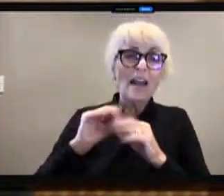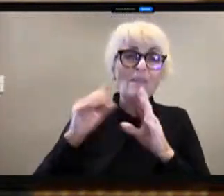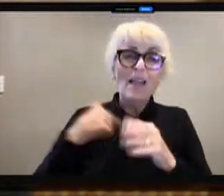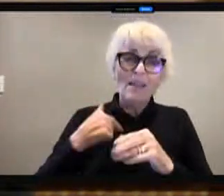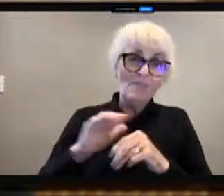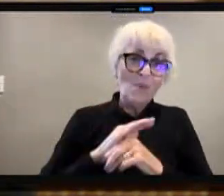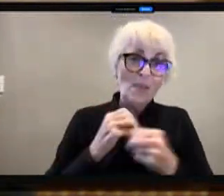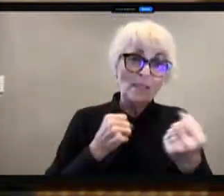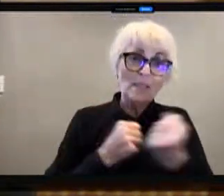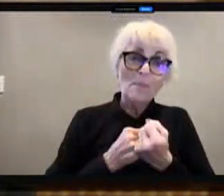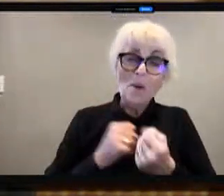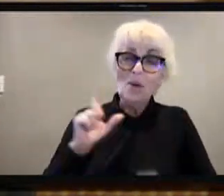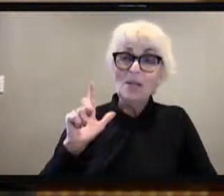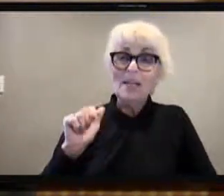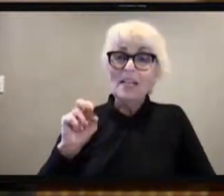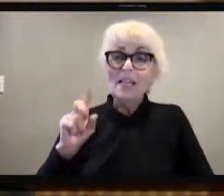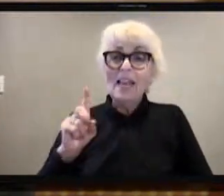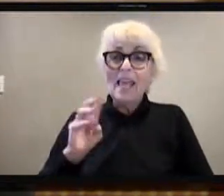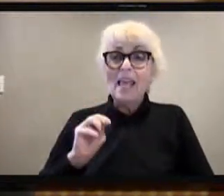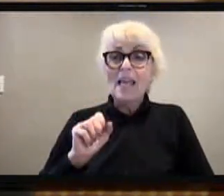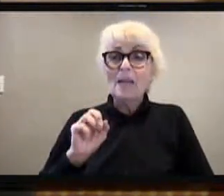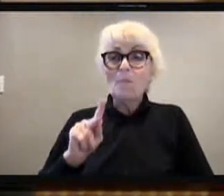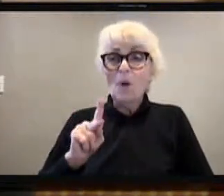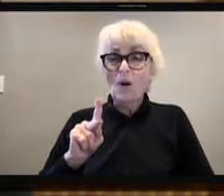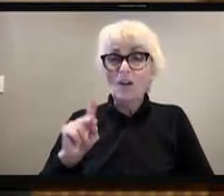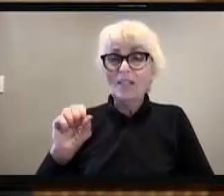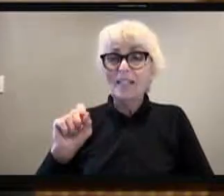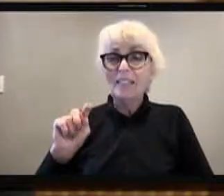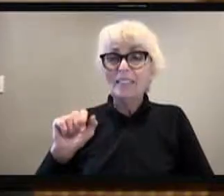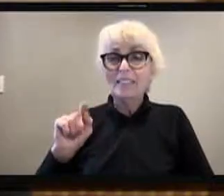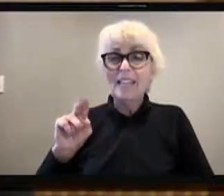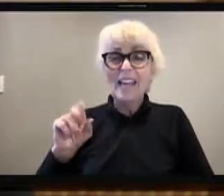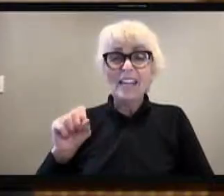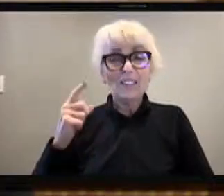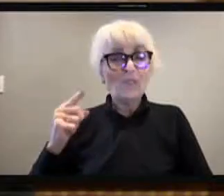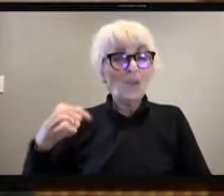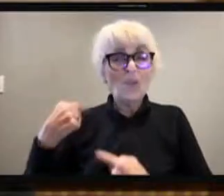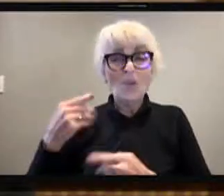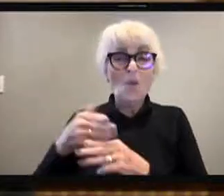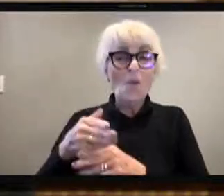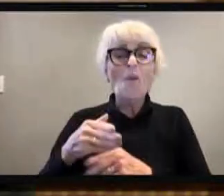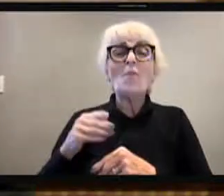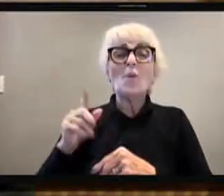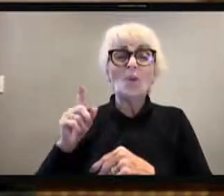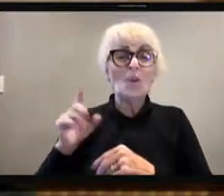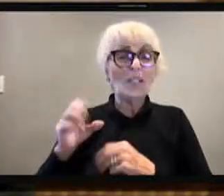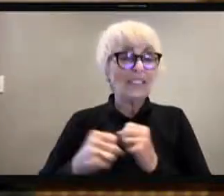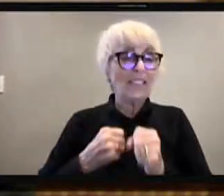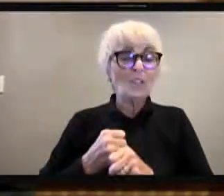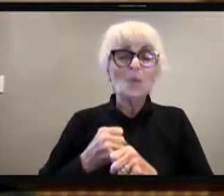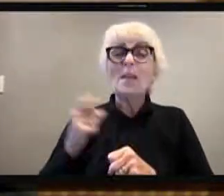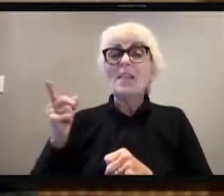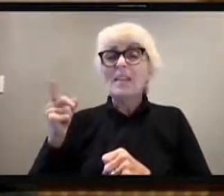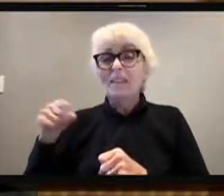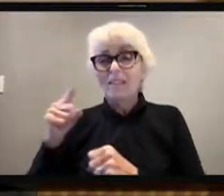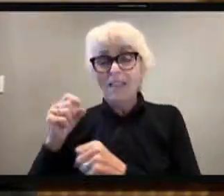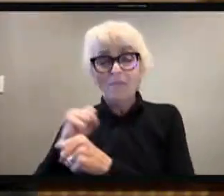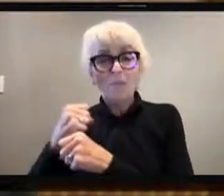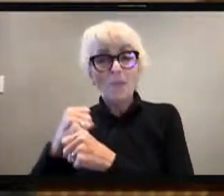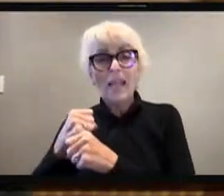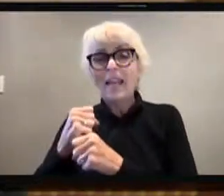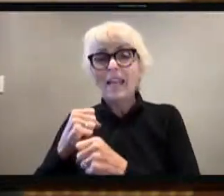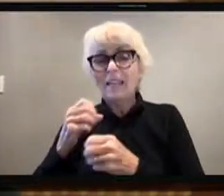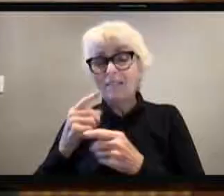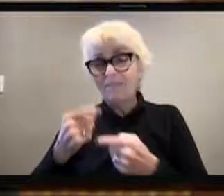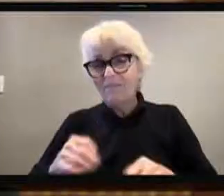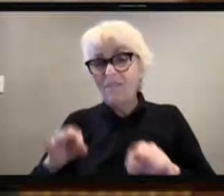landmark status. For well over a century, Pittsburgh Stained Glass Studios has made invaluable contributions to the art and craft